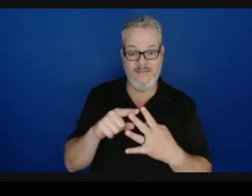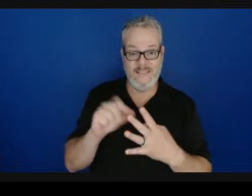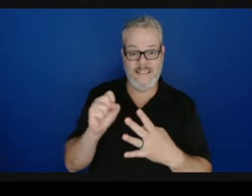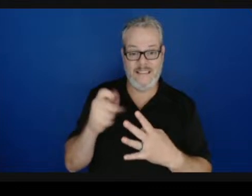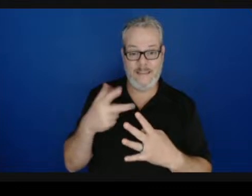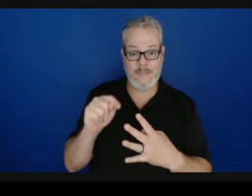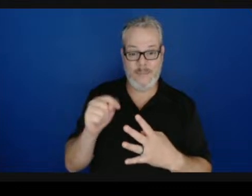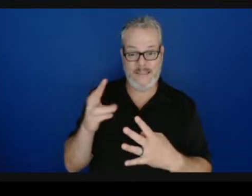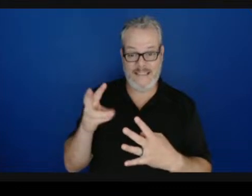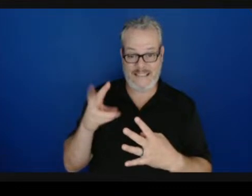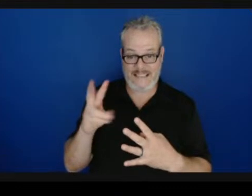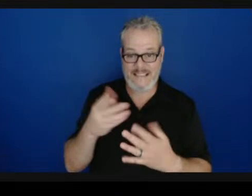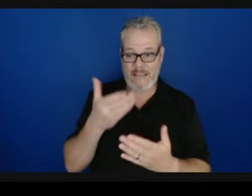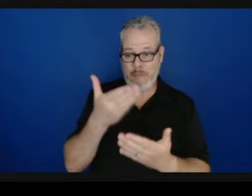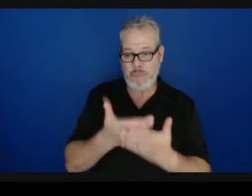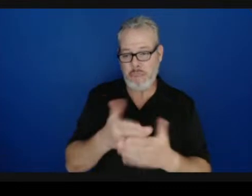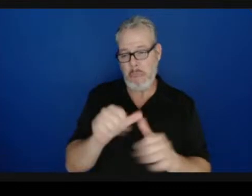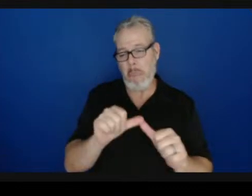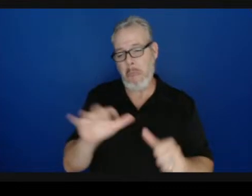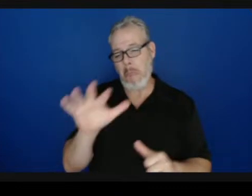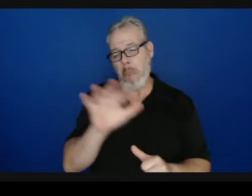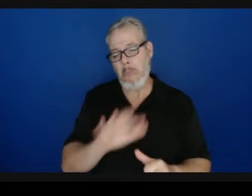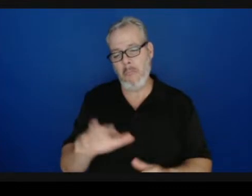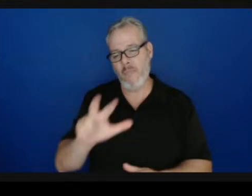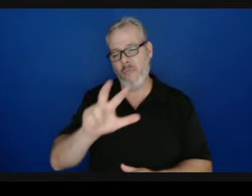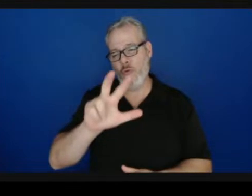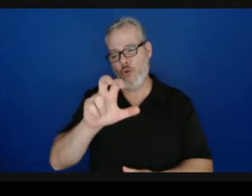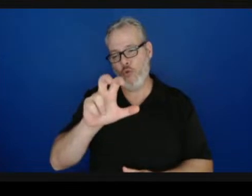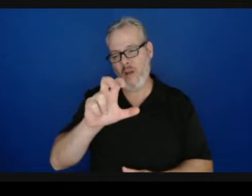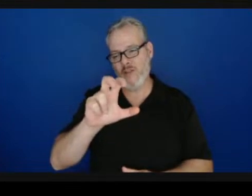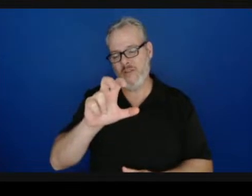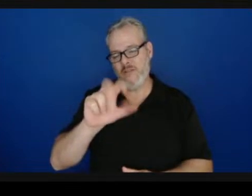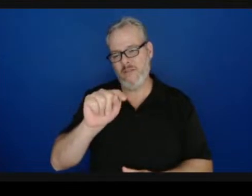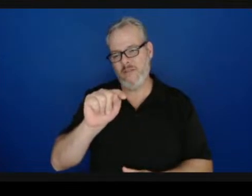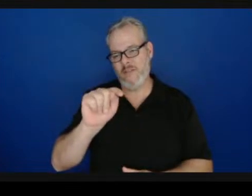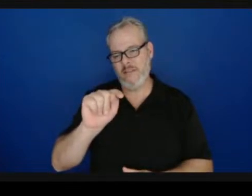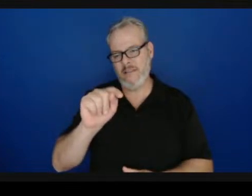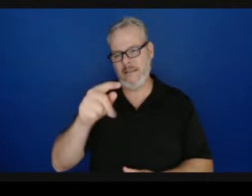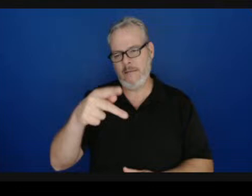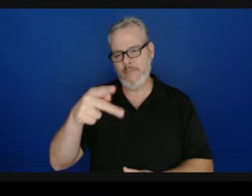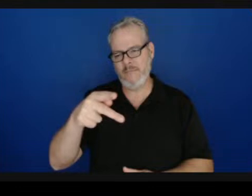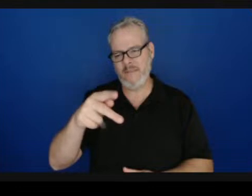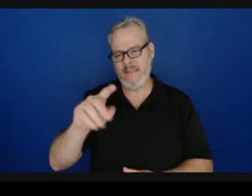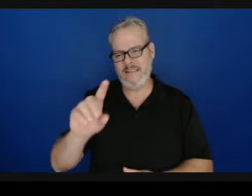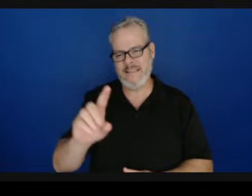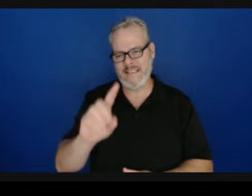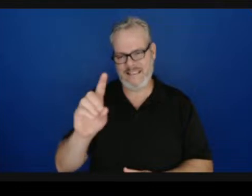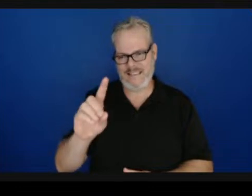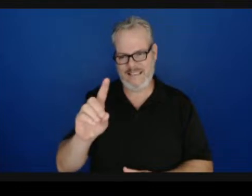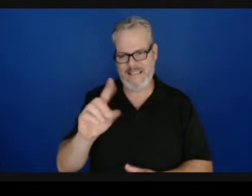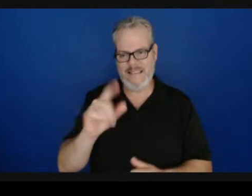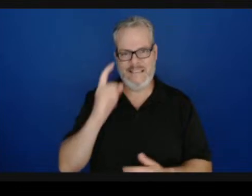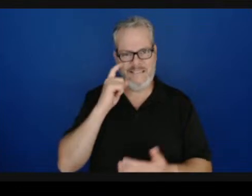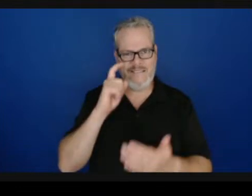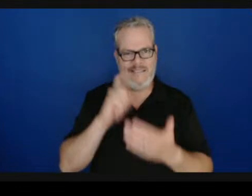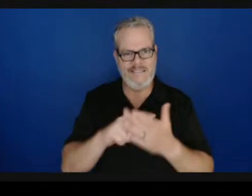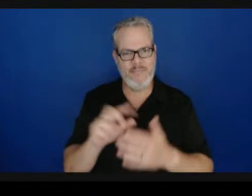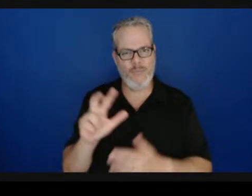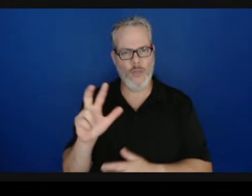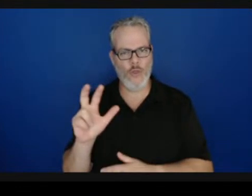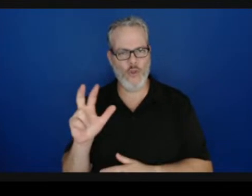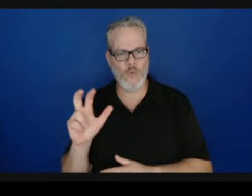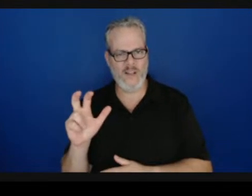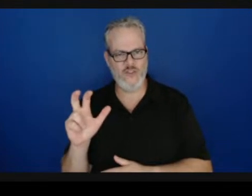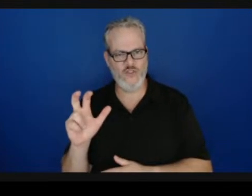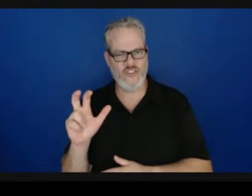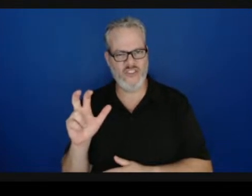was emitting around 300 tons per day. So there's another point of reference. When it's inactive, it might be 300